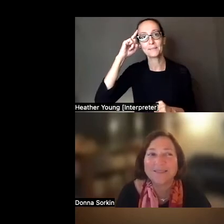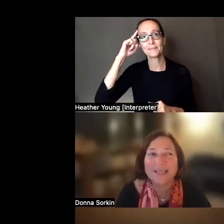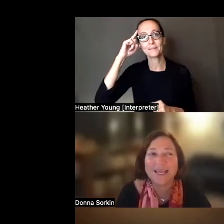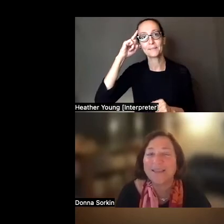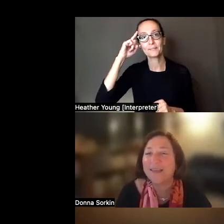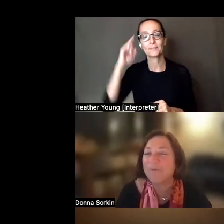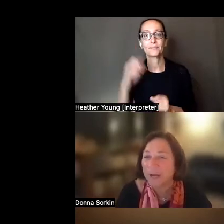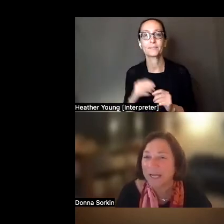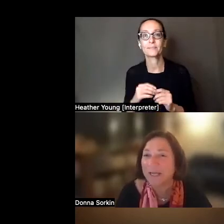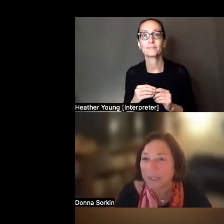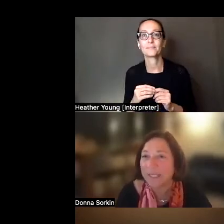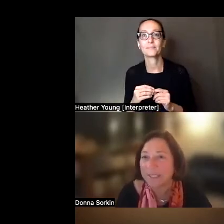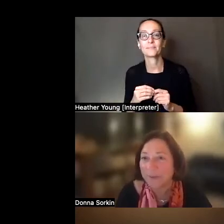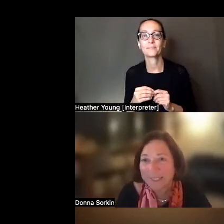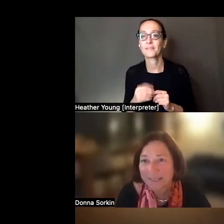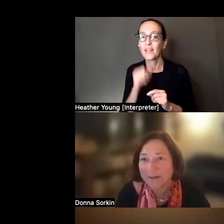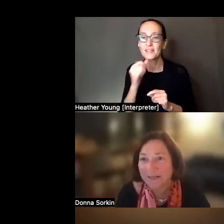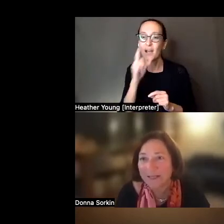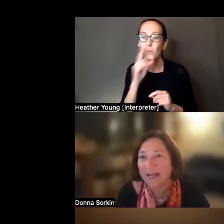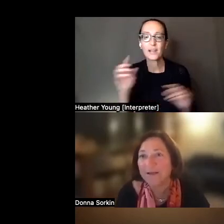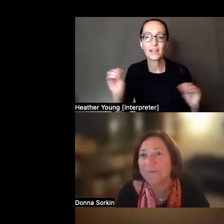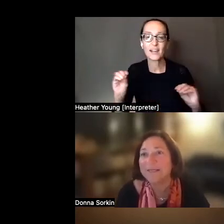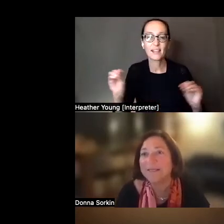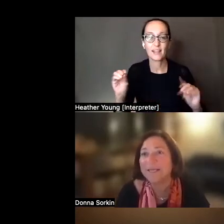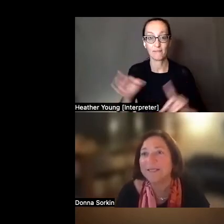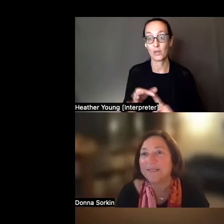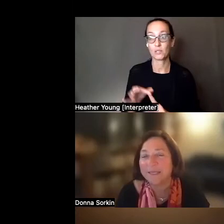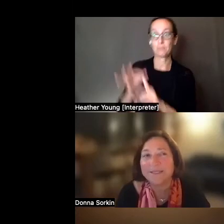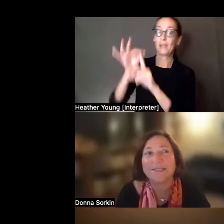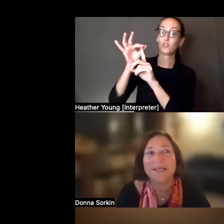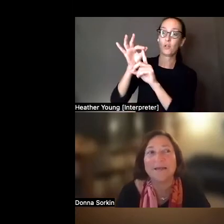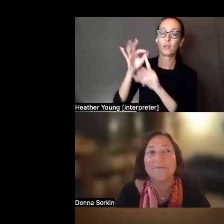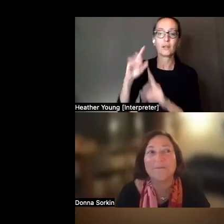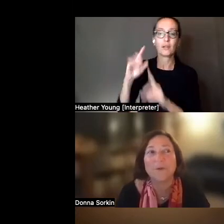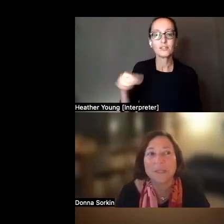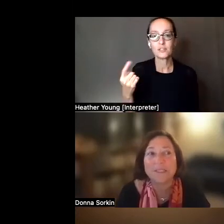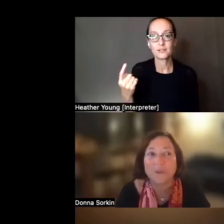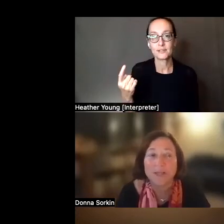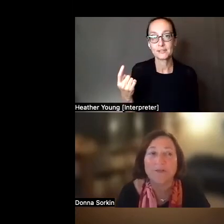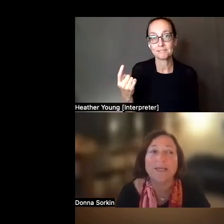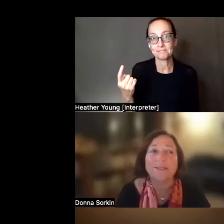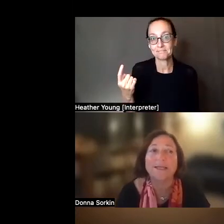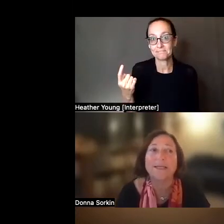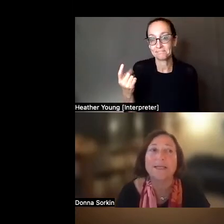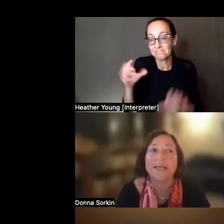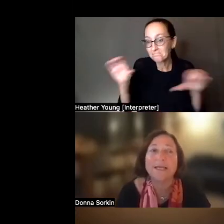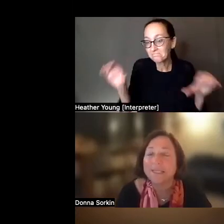it's anything really, really special. It's just really doing things